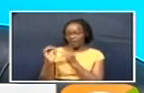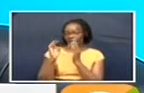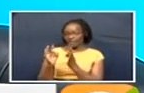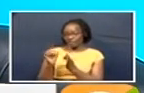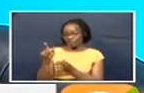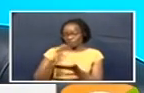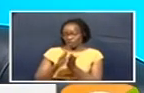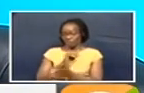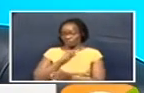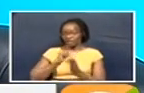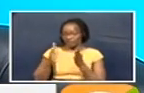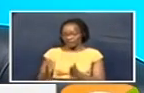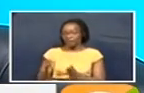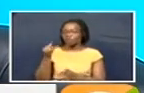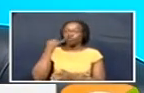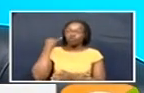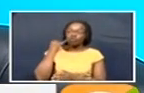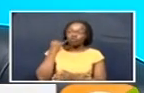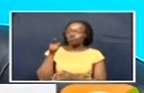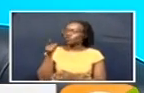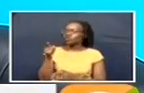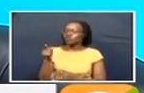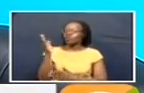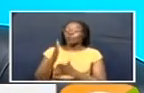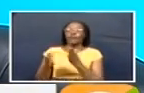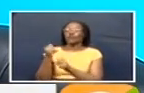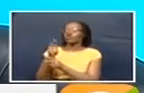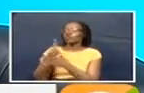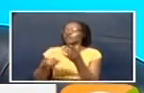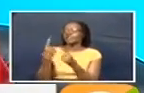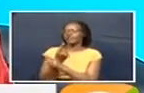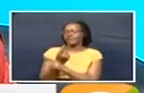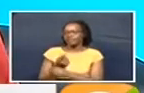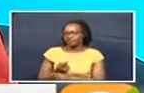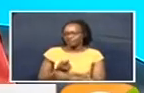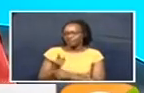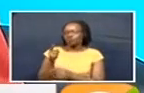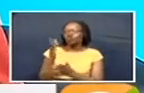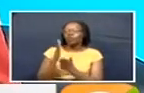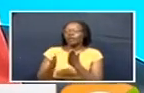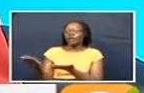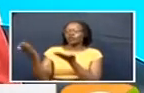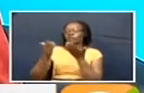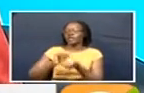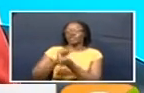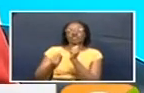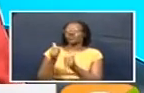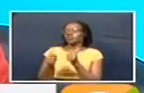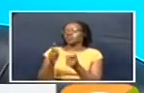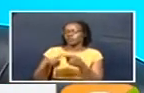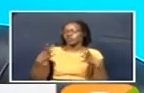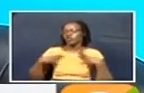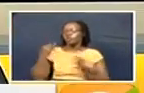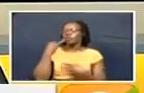Senator Nakuru, what do you intend to do differently? What do you intend, what changes do you intend to bring for the people of